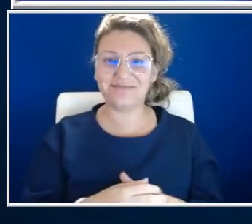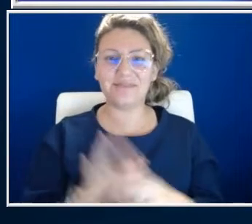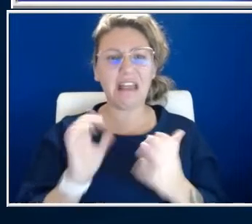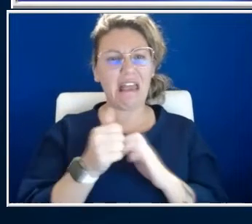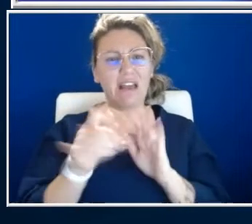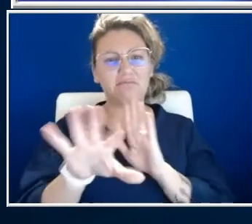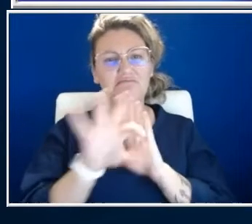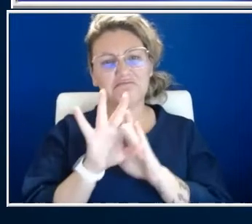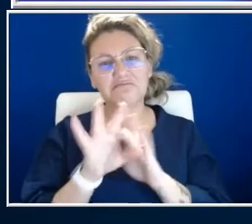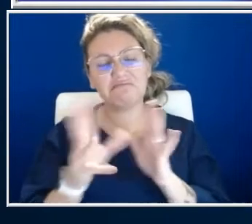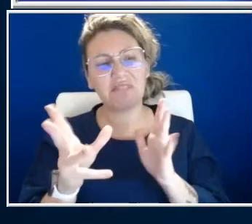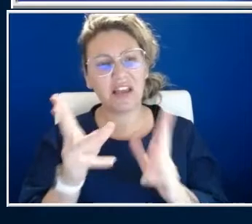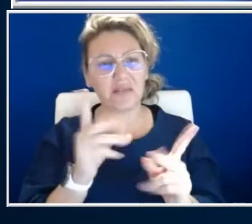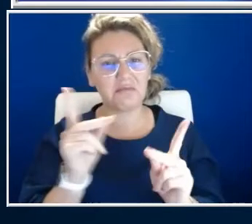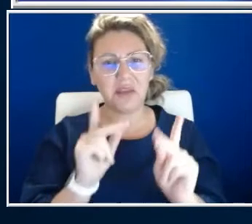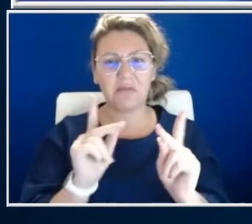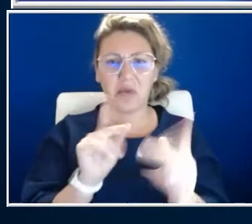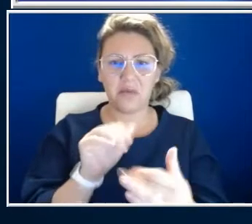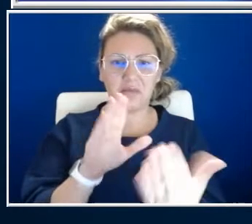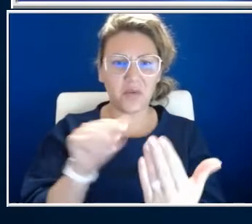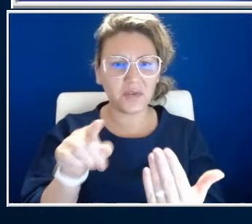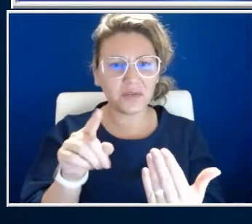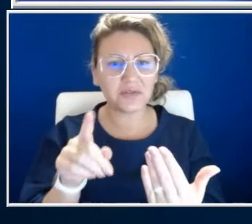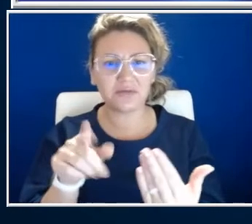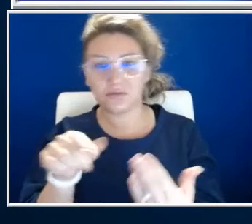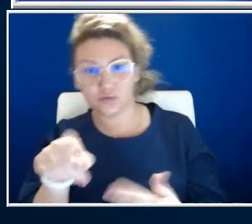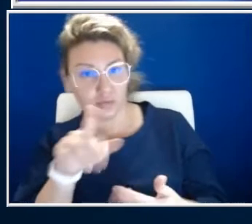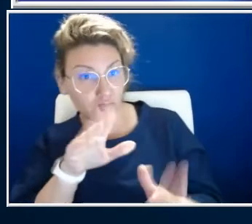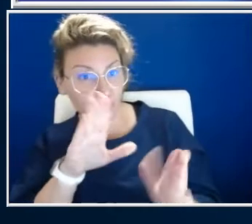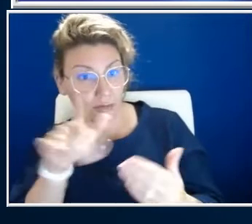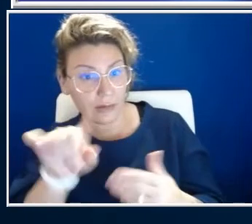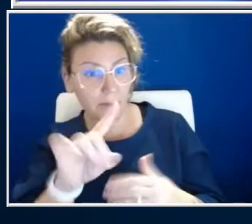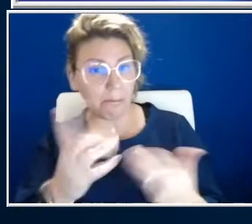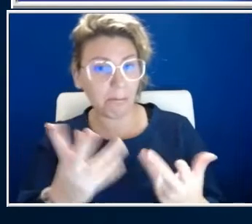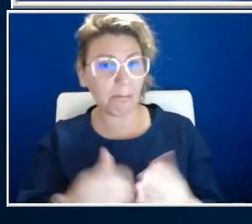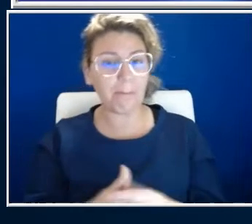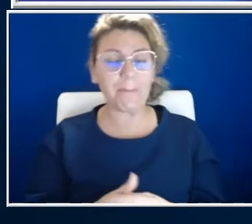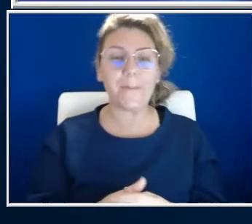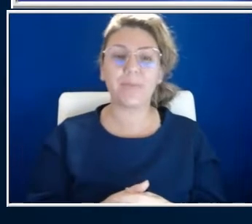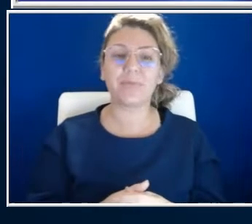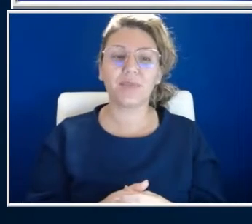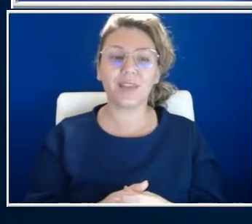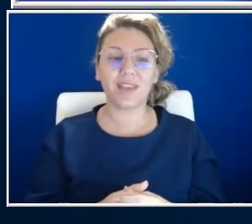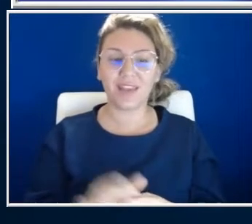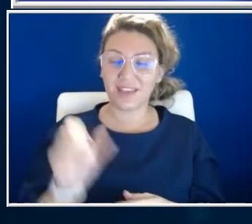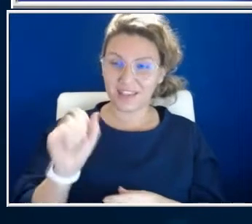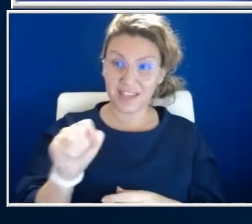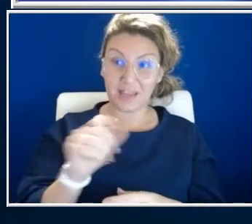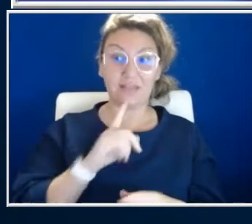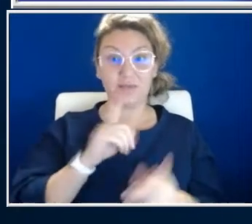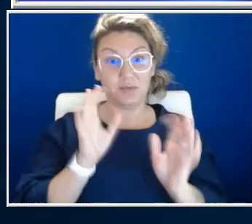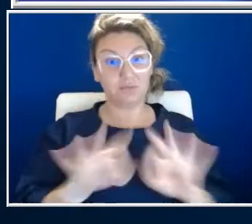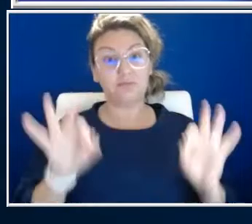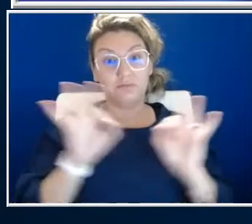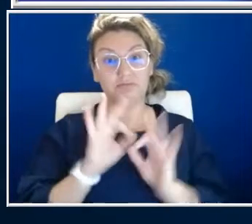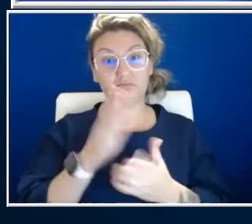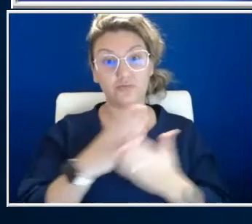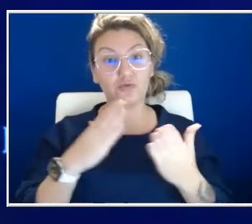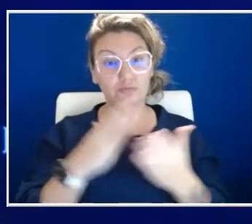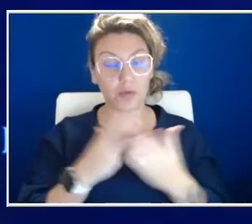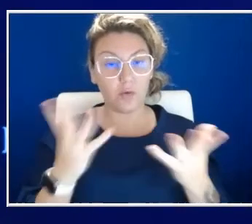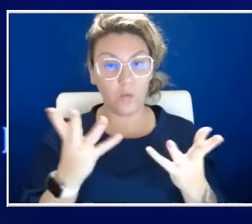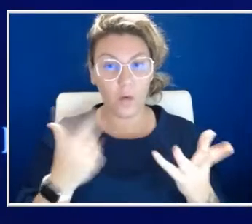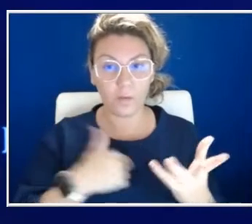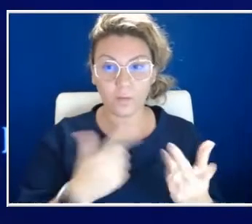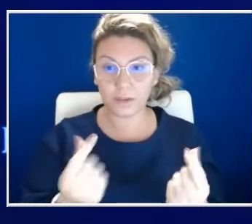and how did people approach you, or did you approach them? Yeah, so that was really a very critical component of what we did, and it